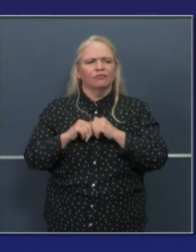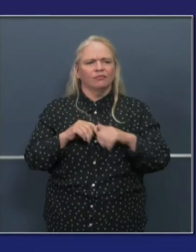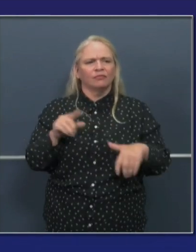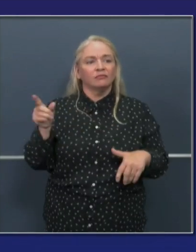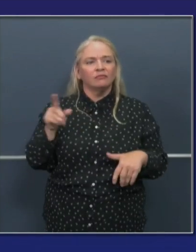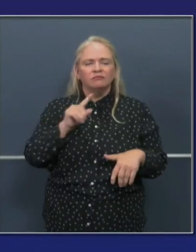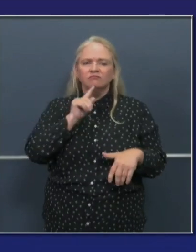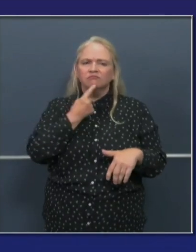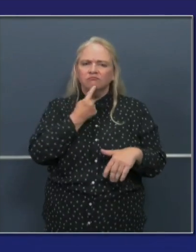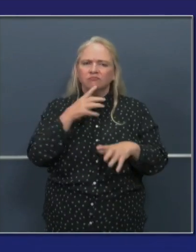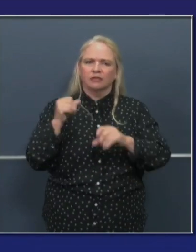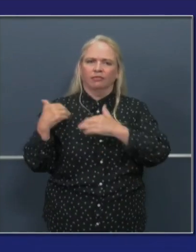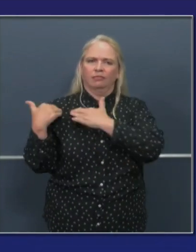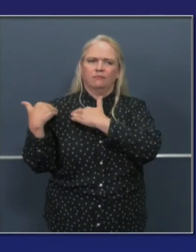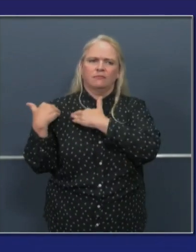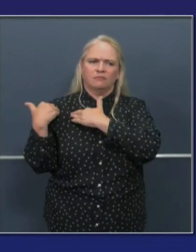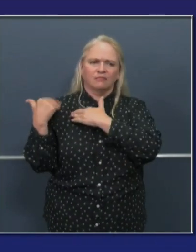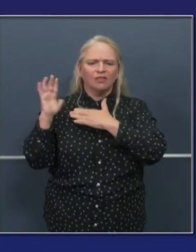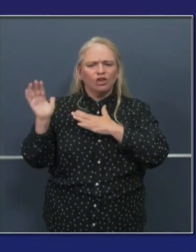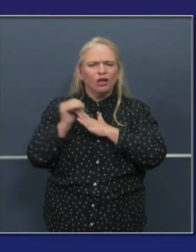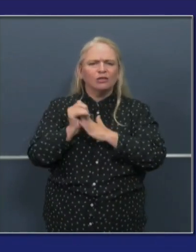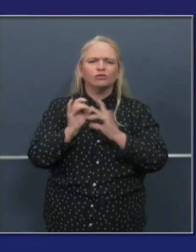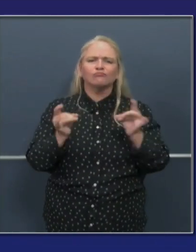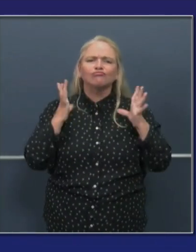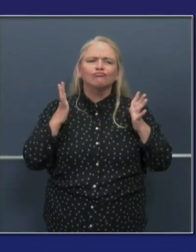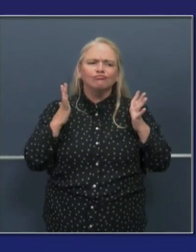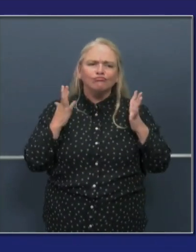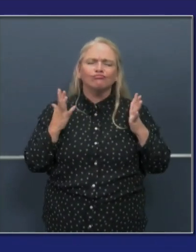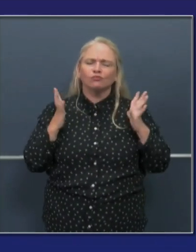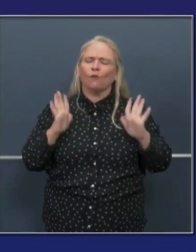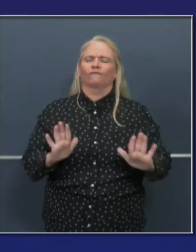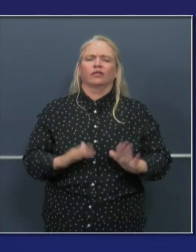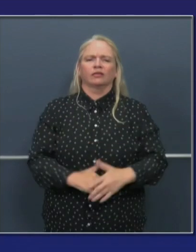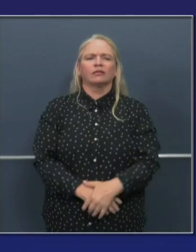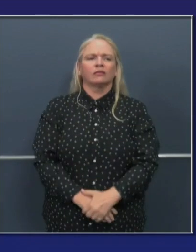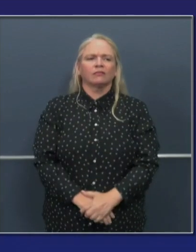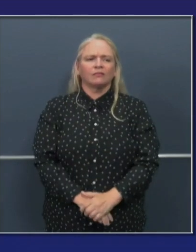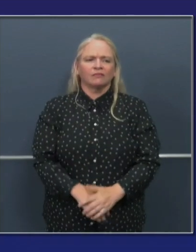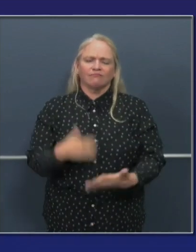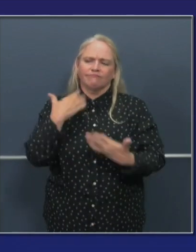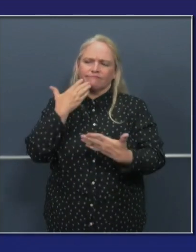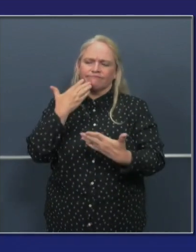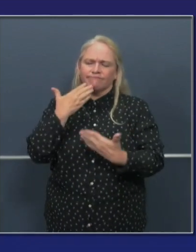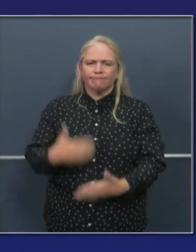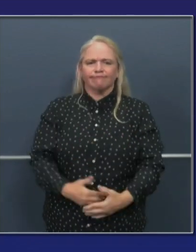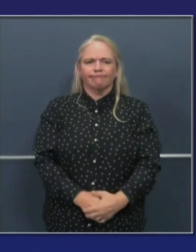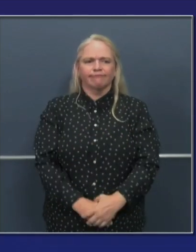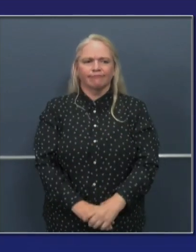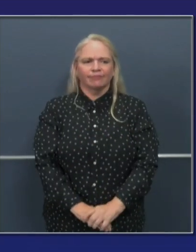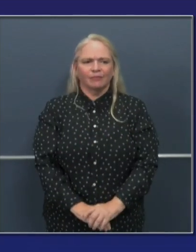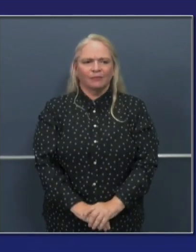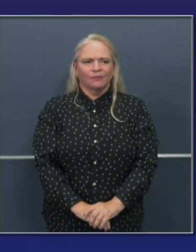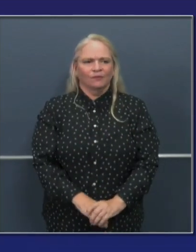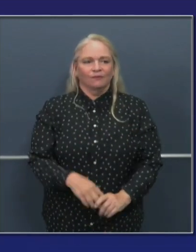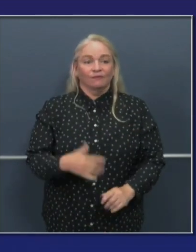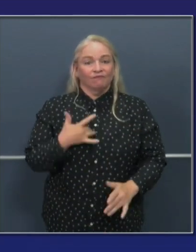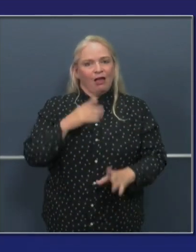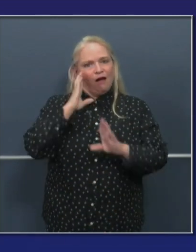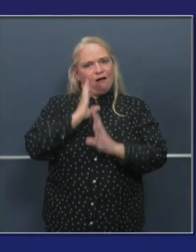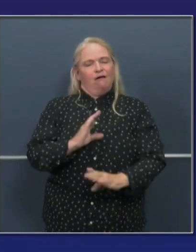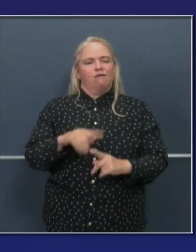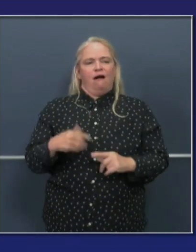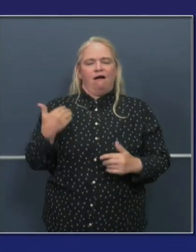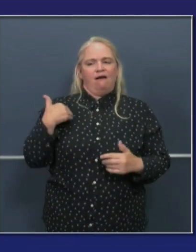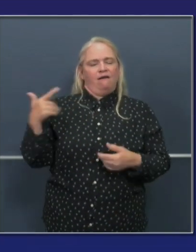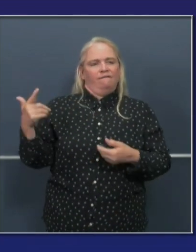purpose, her leadership, and I just can't thank her enough more publicly than I have in the past,